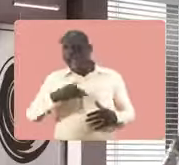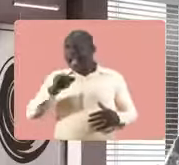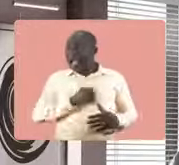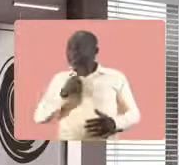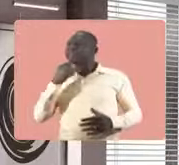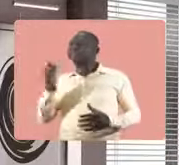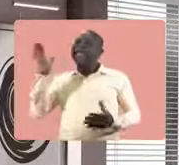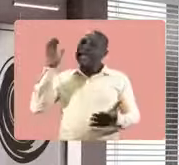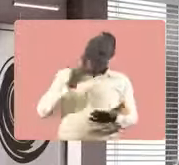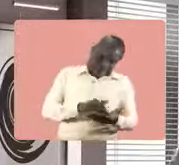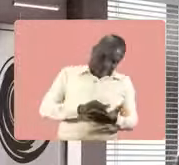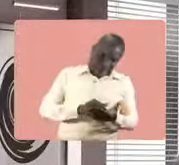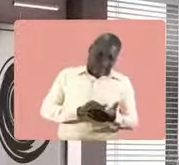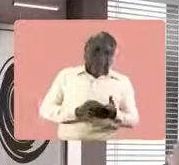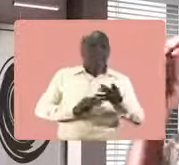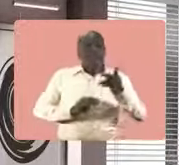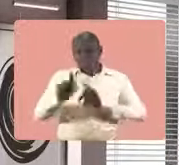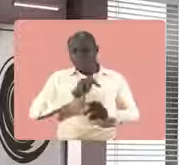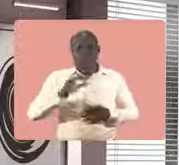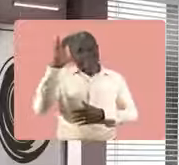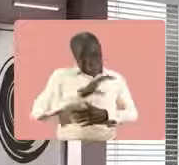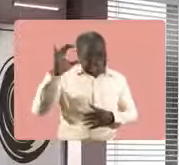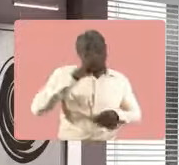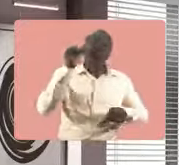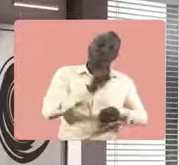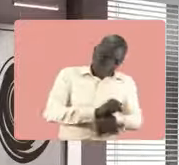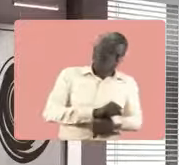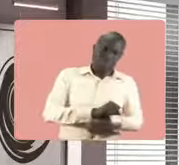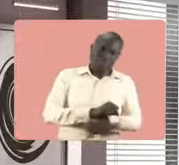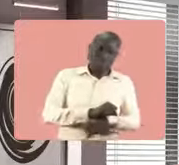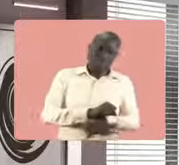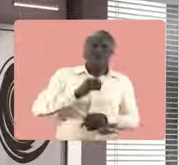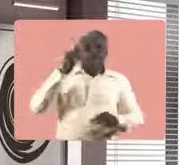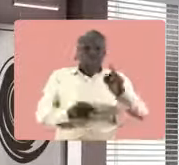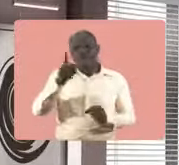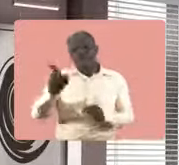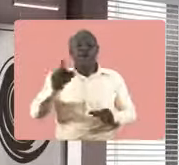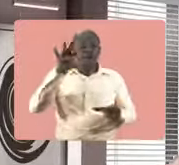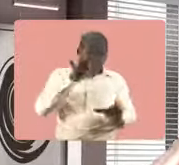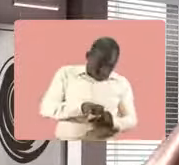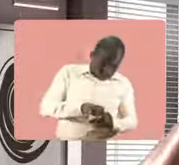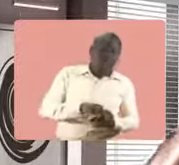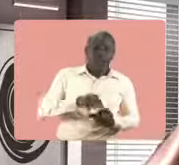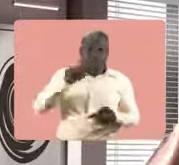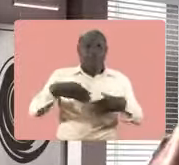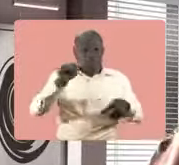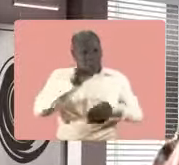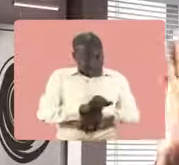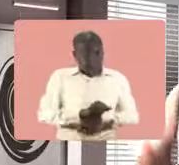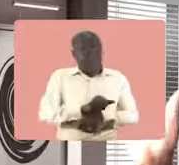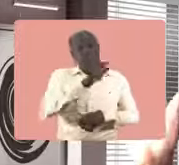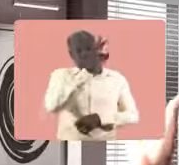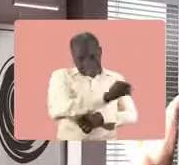su bion kanche oman gana se engrofo no omo padwuma wunya to aba ema no pa emfie nan ai di anim